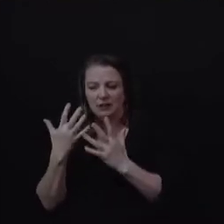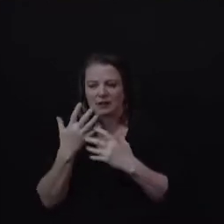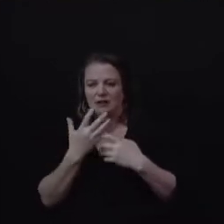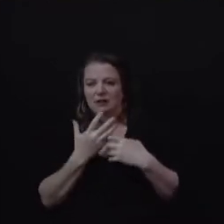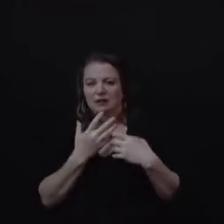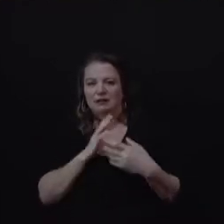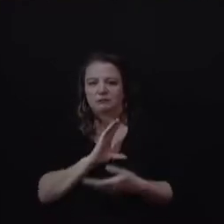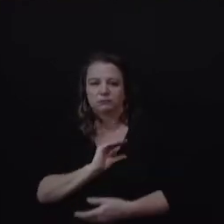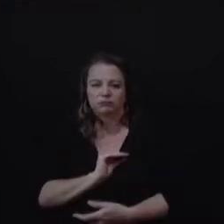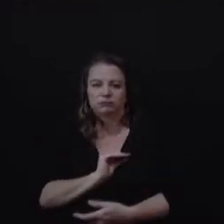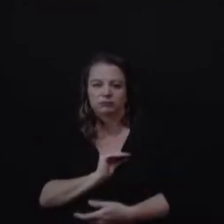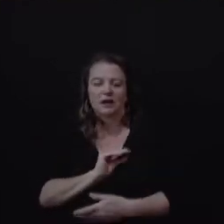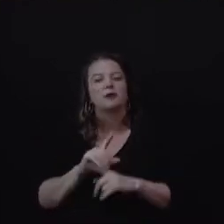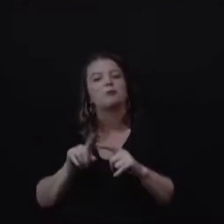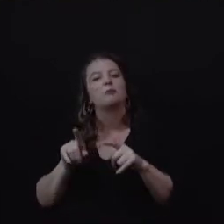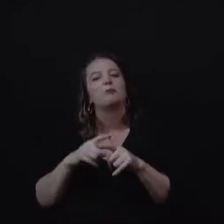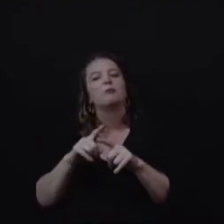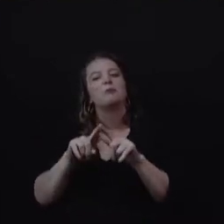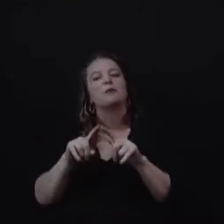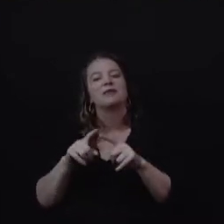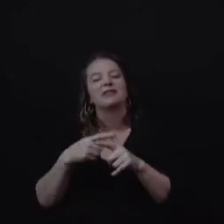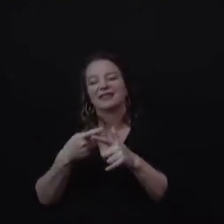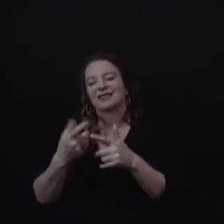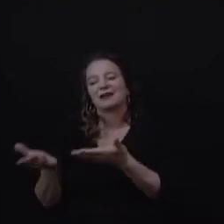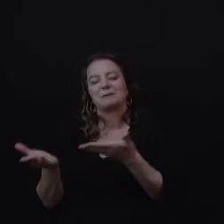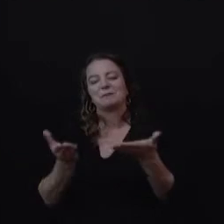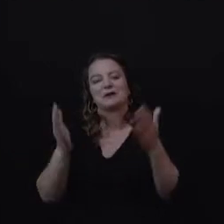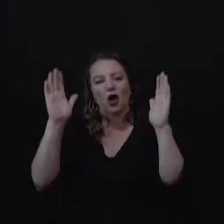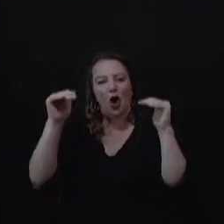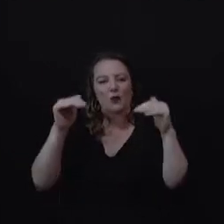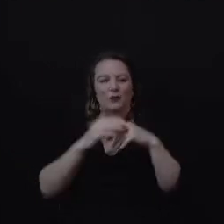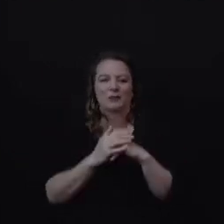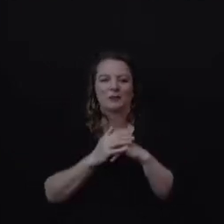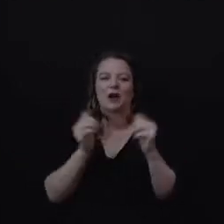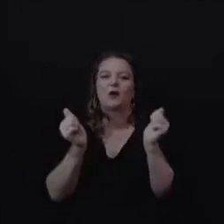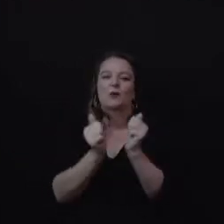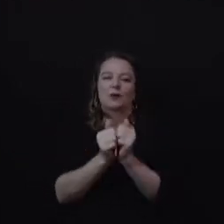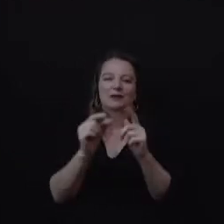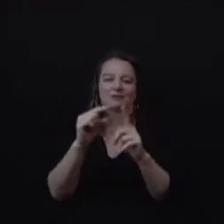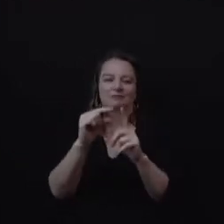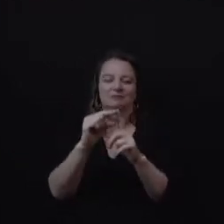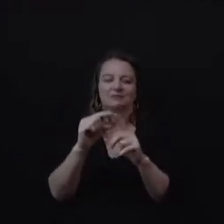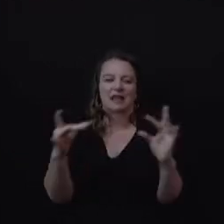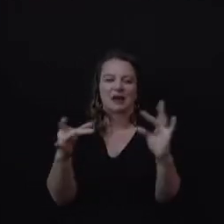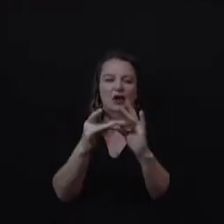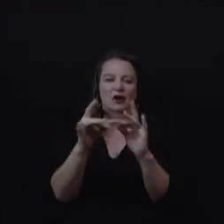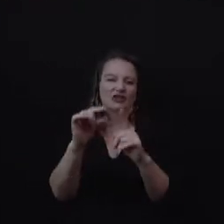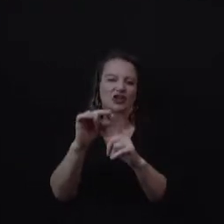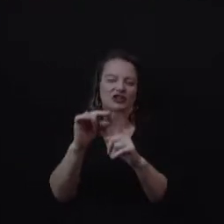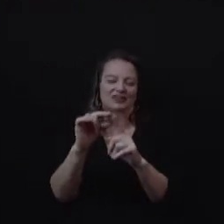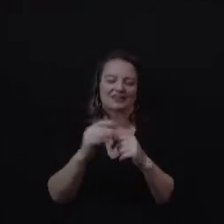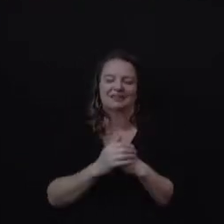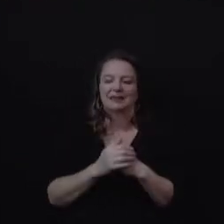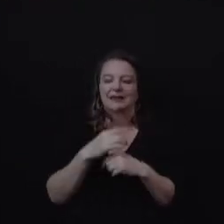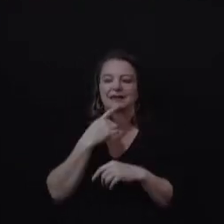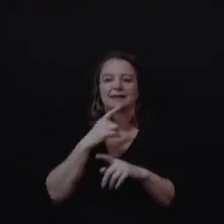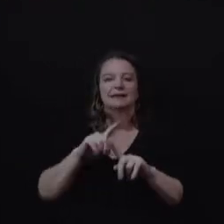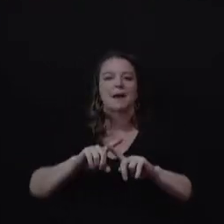brings hope. And how does he do it? He does it with a conjunction. He says, but